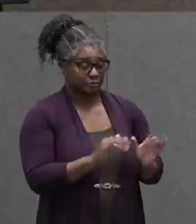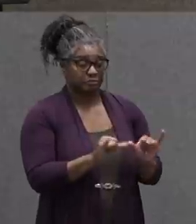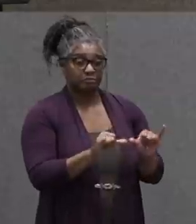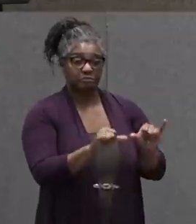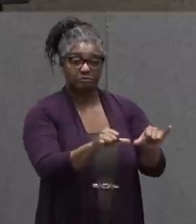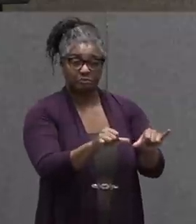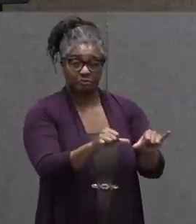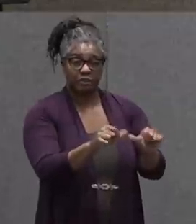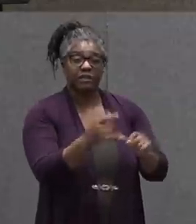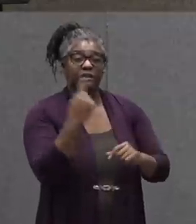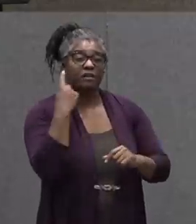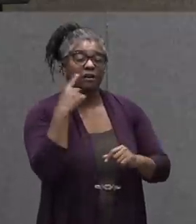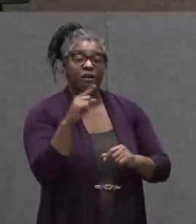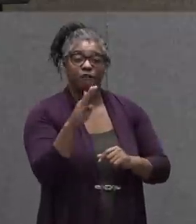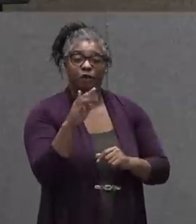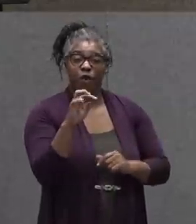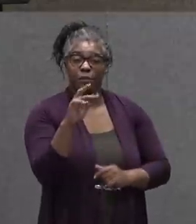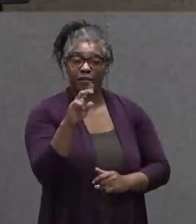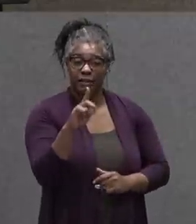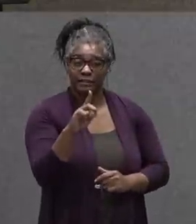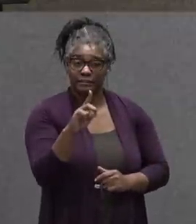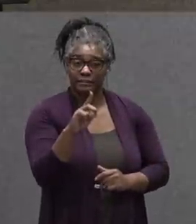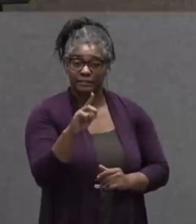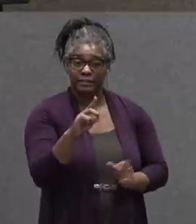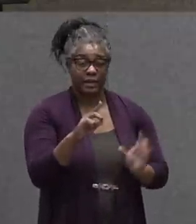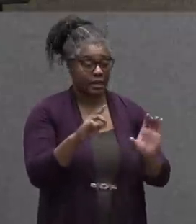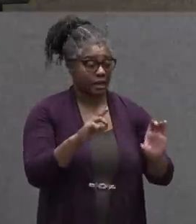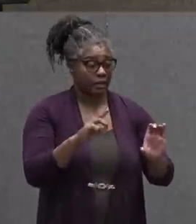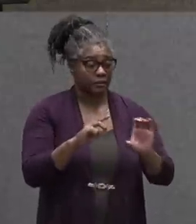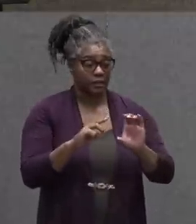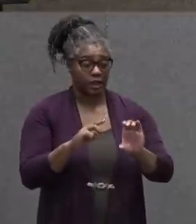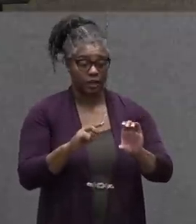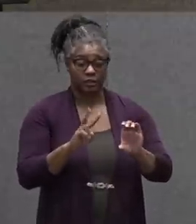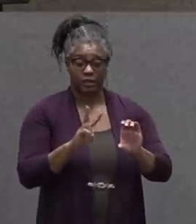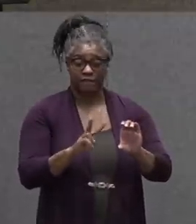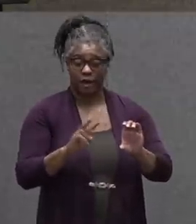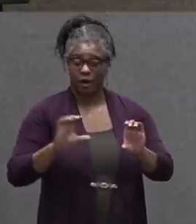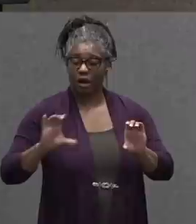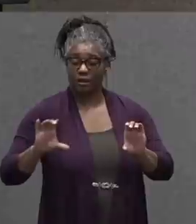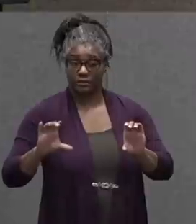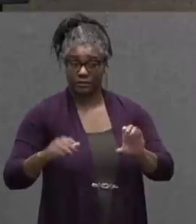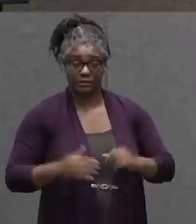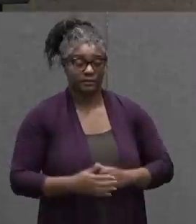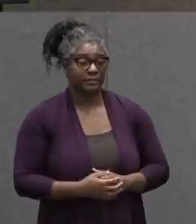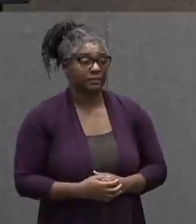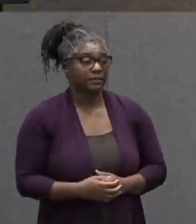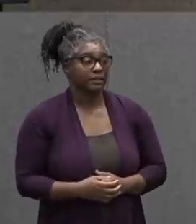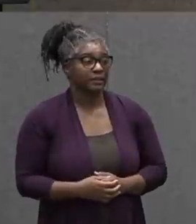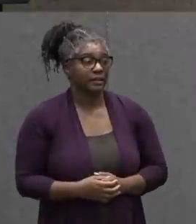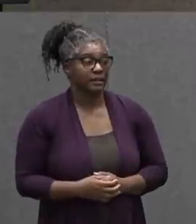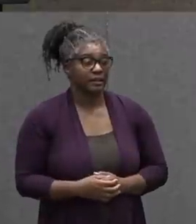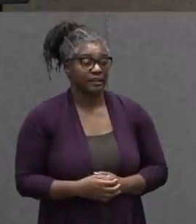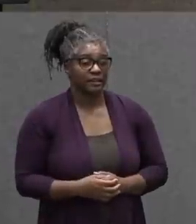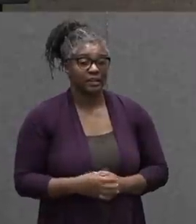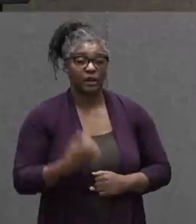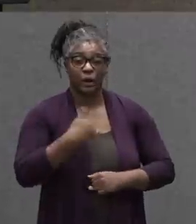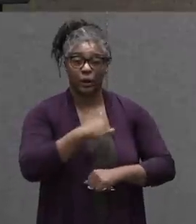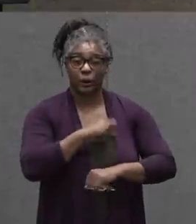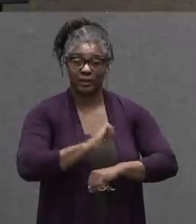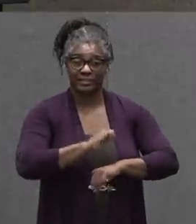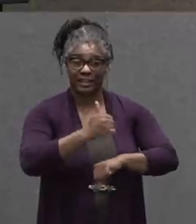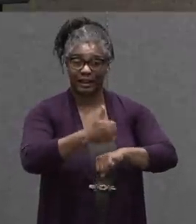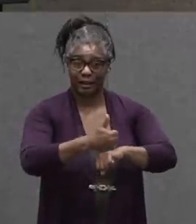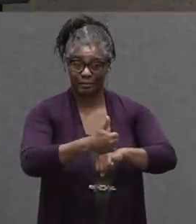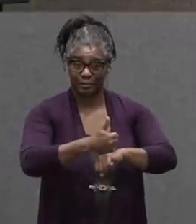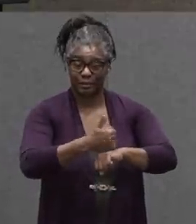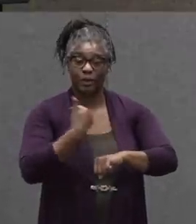consonant. And we warmed up with that Simon Says game today so that we can practice building some of those words